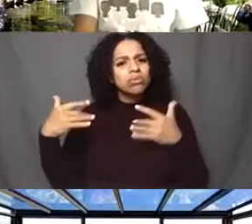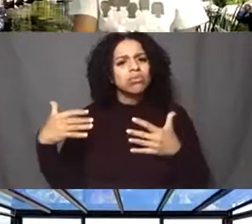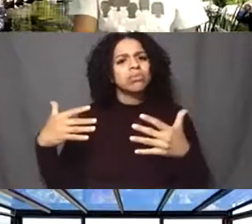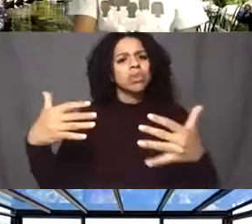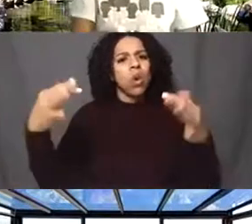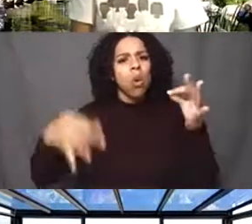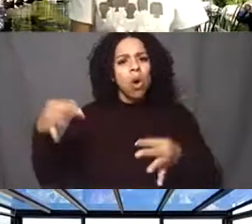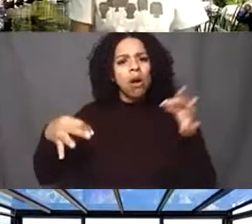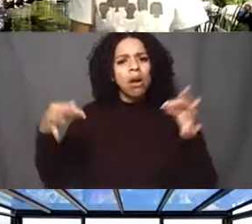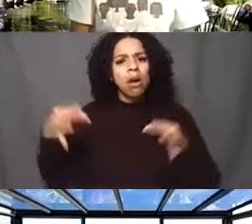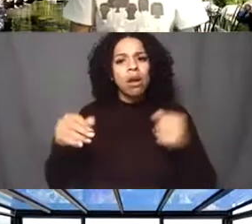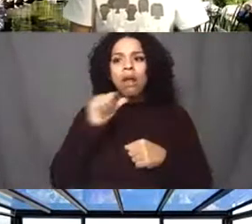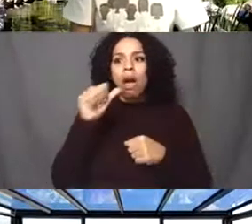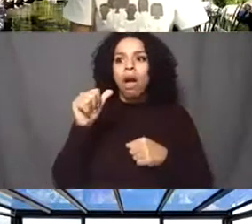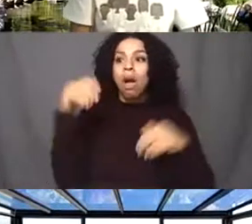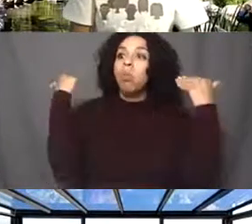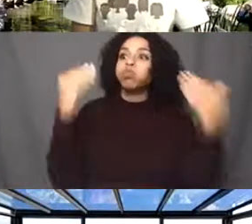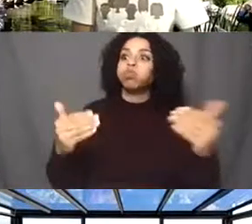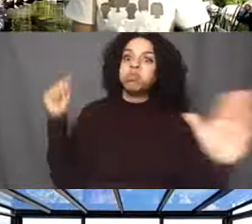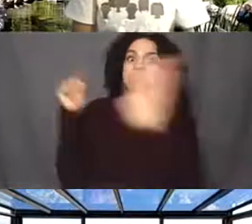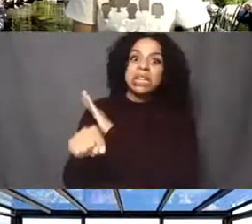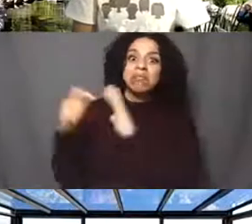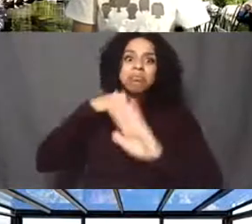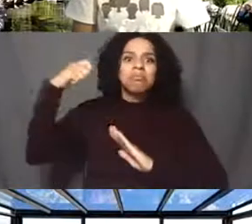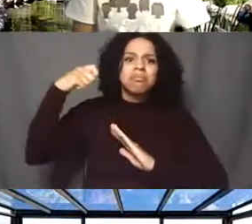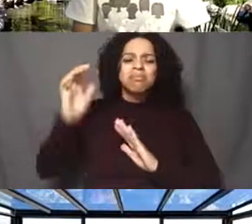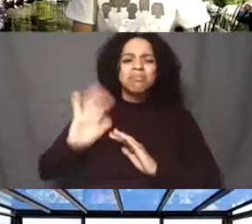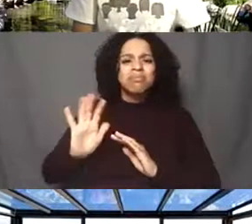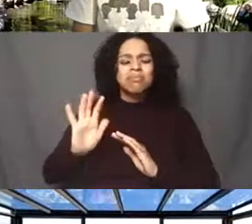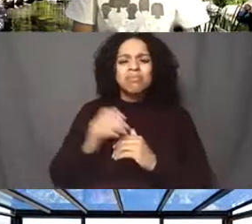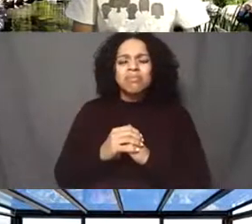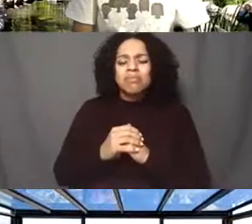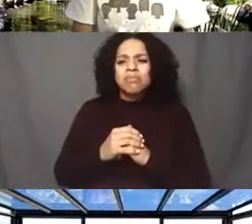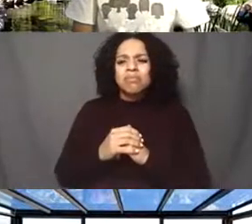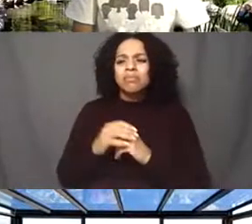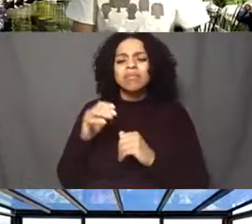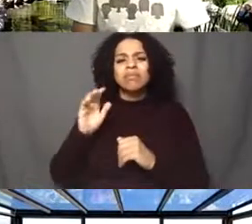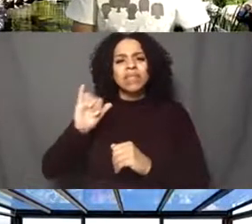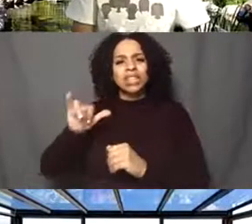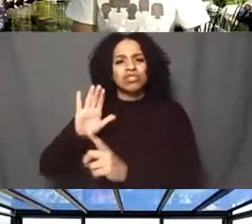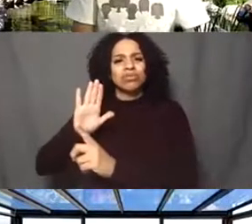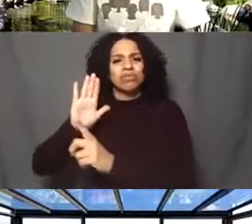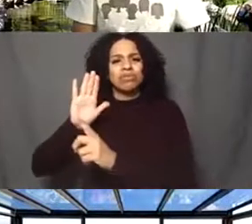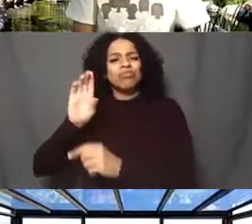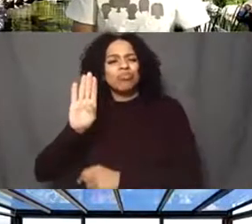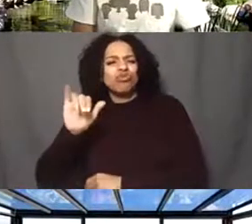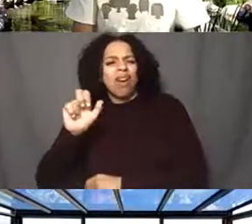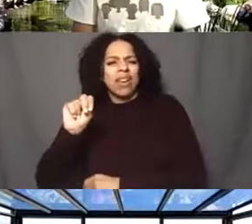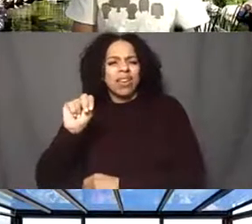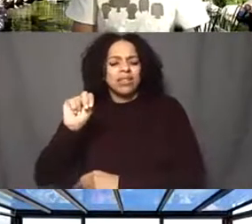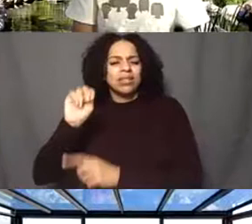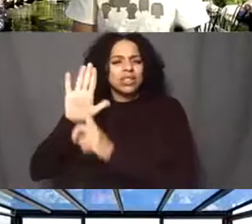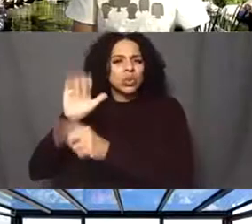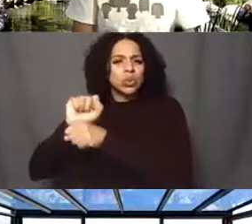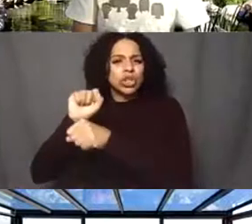Bryan Stevenson's work, right? To take people who have been placed on death row, and many of them, most of them, not people who are innocent